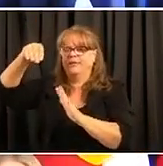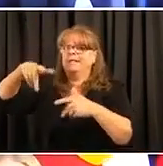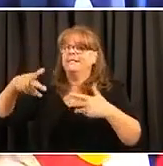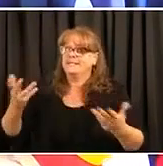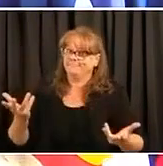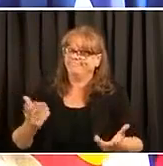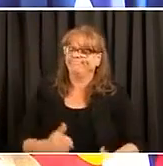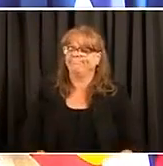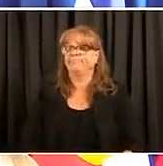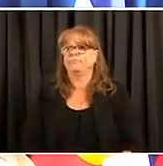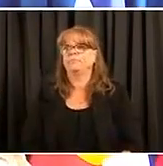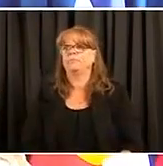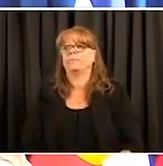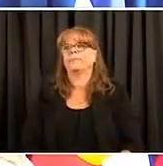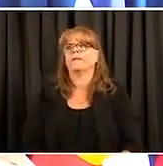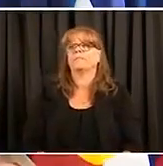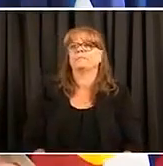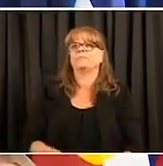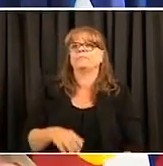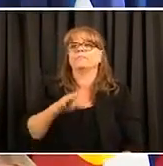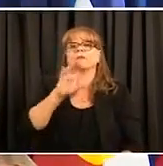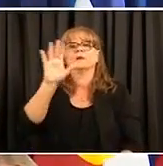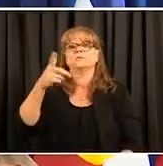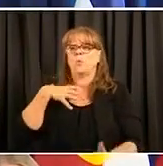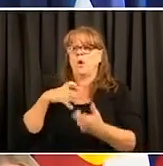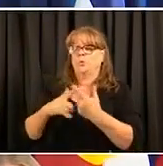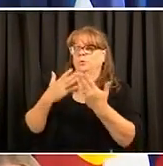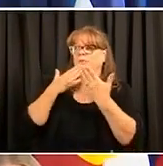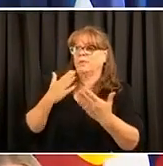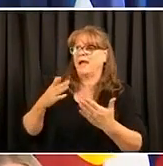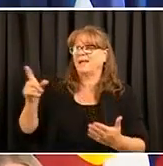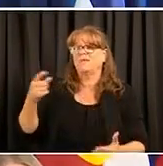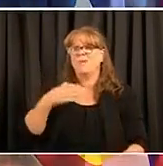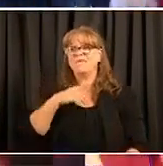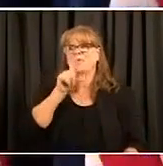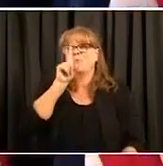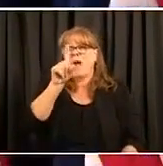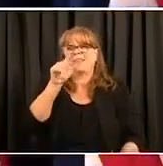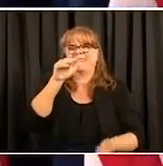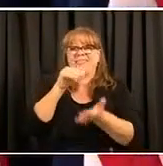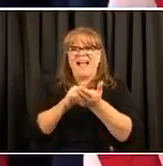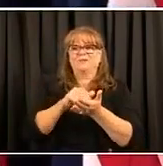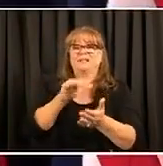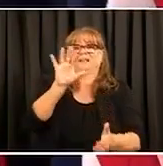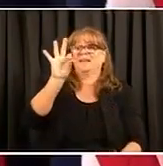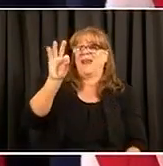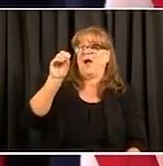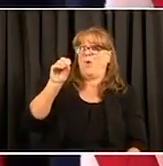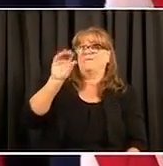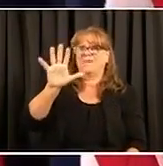Thank you. We've lost 1,905 people in Colorado to COVID,